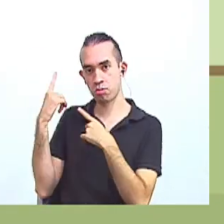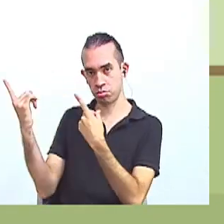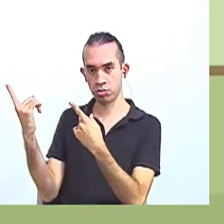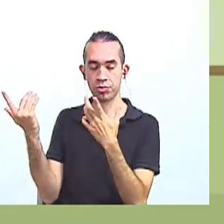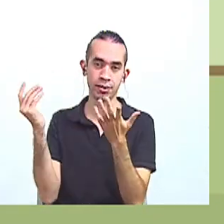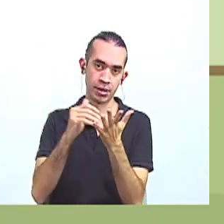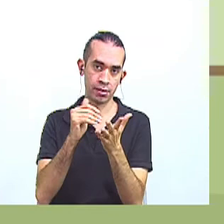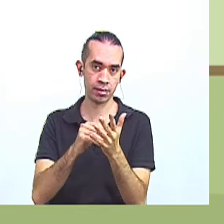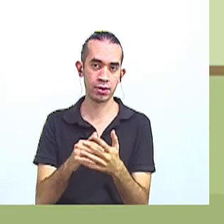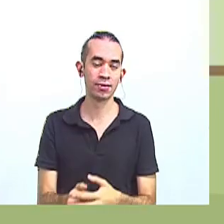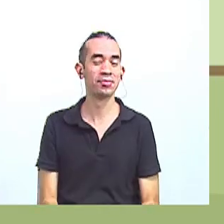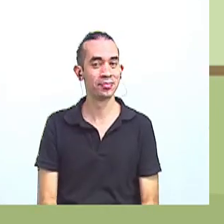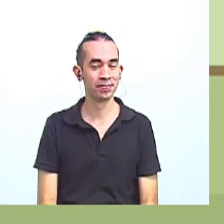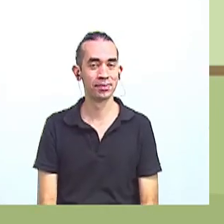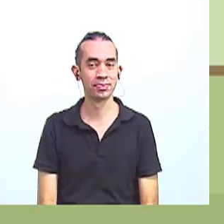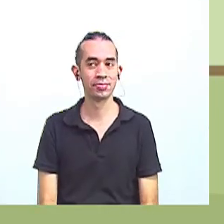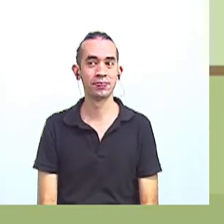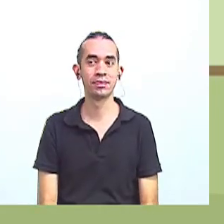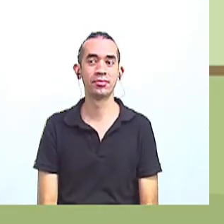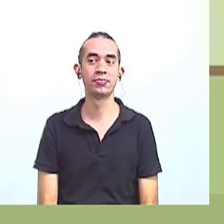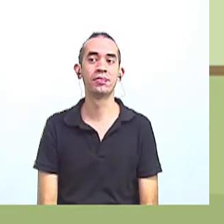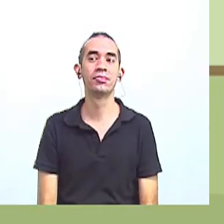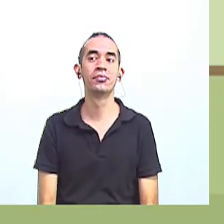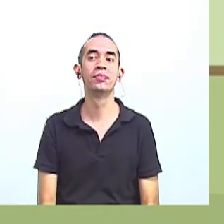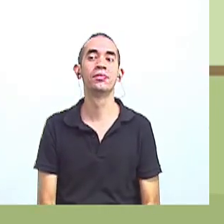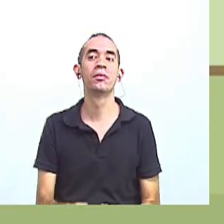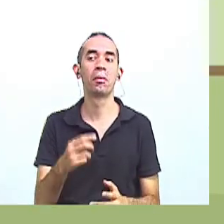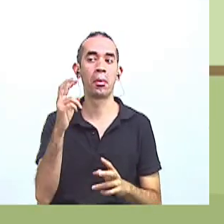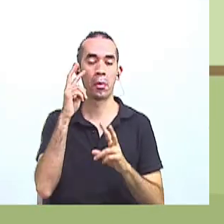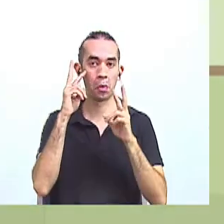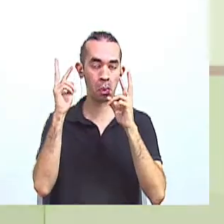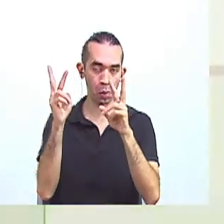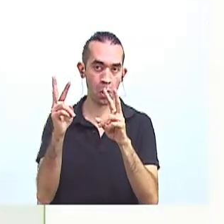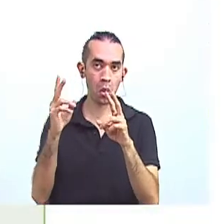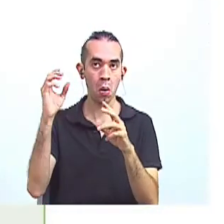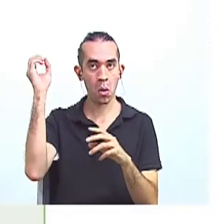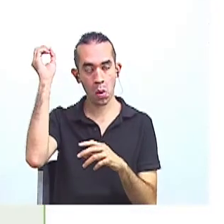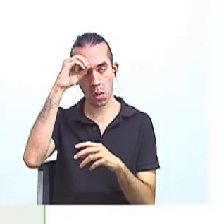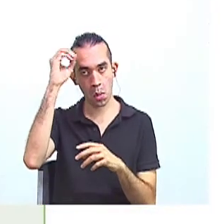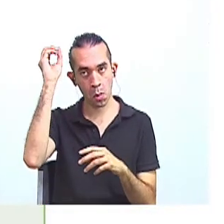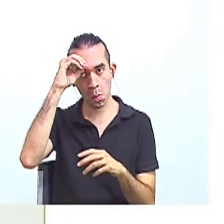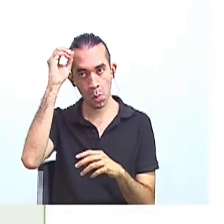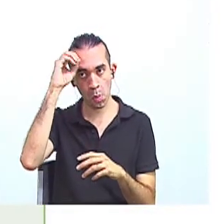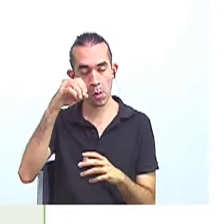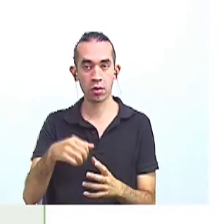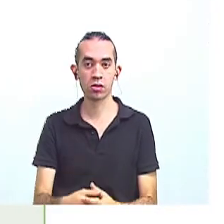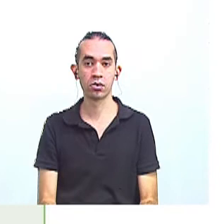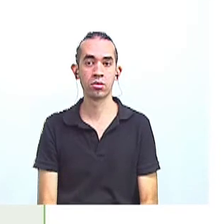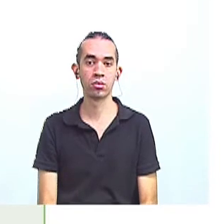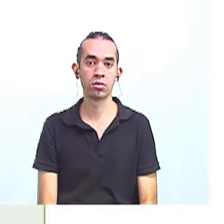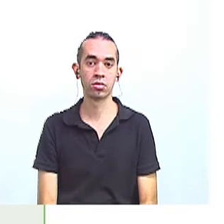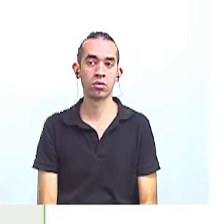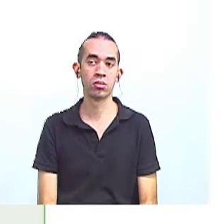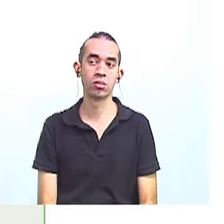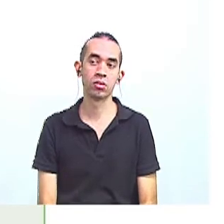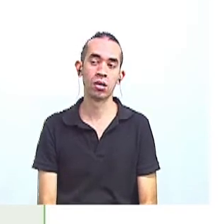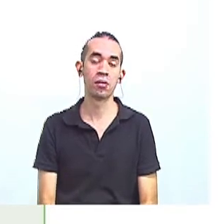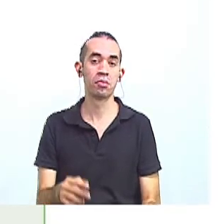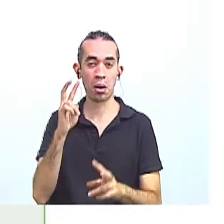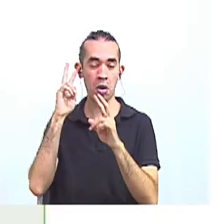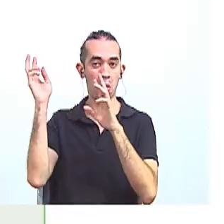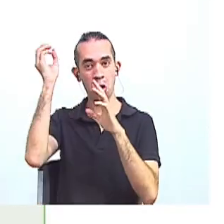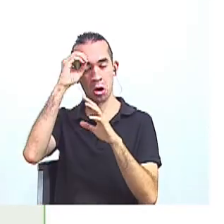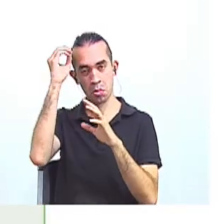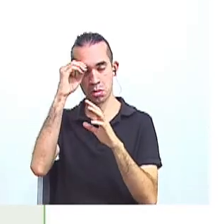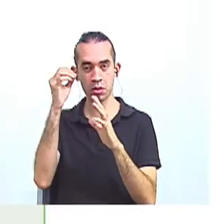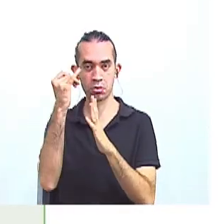more time, okay? I want you to look at those opinions, that infographic of the opinions. So we're